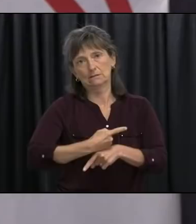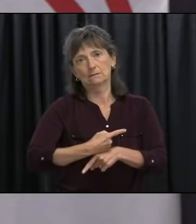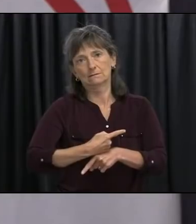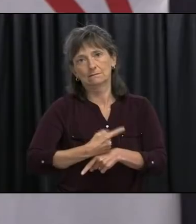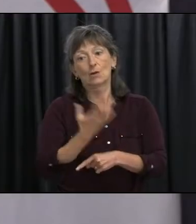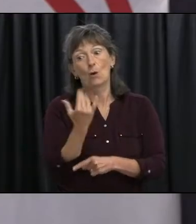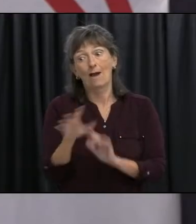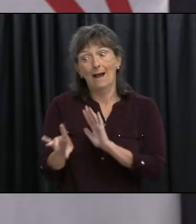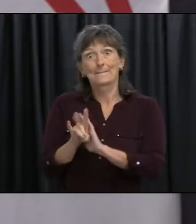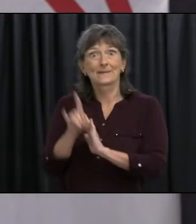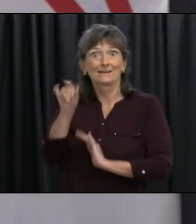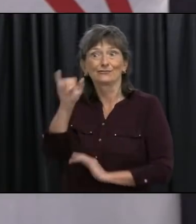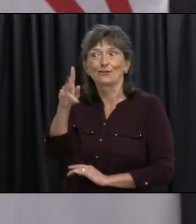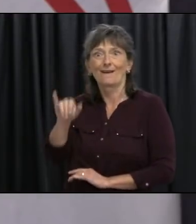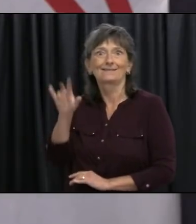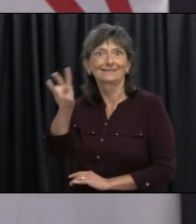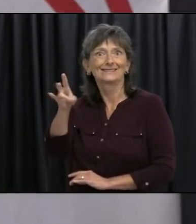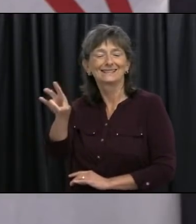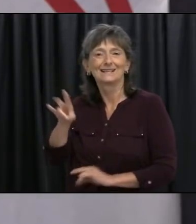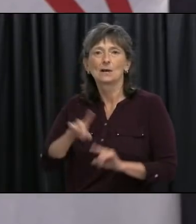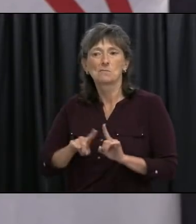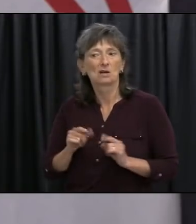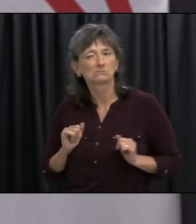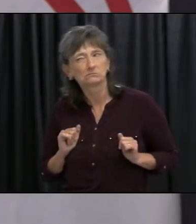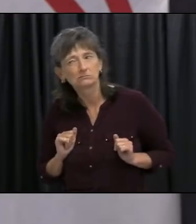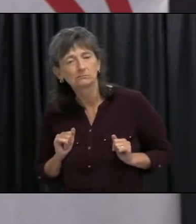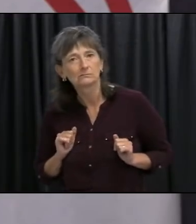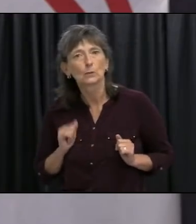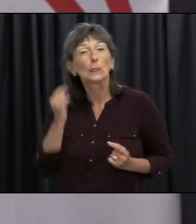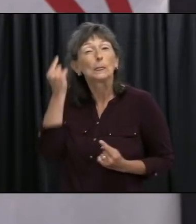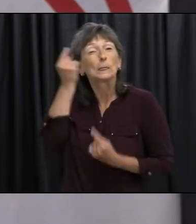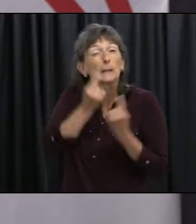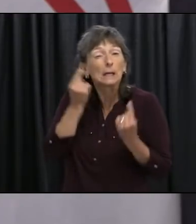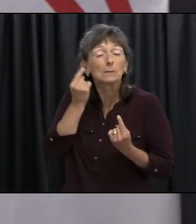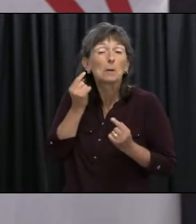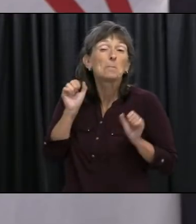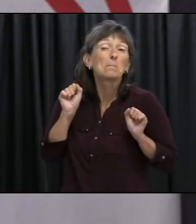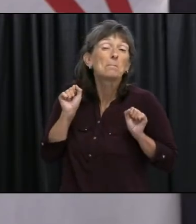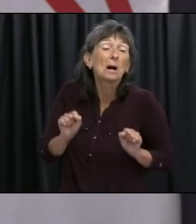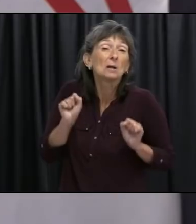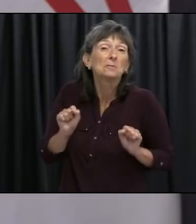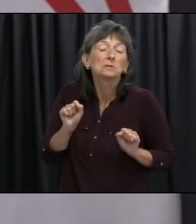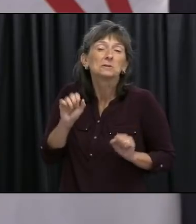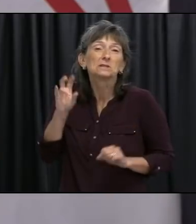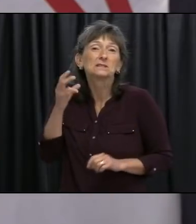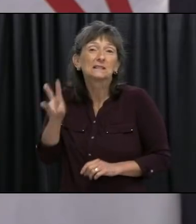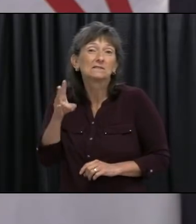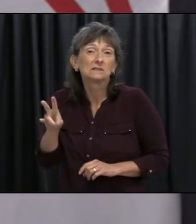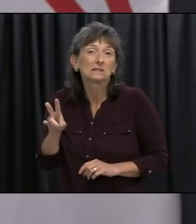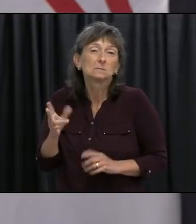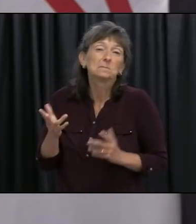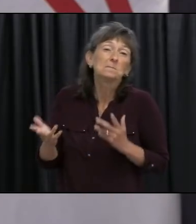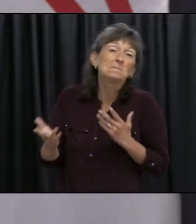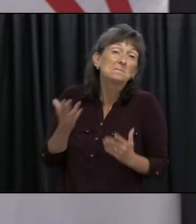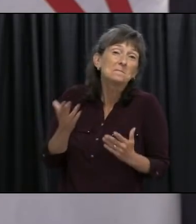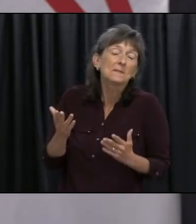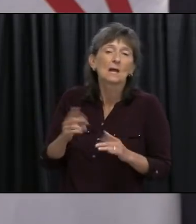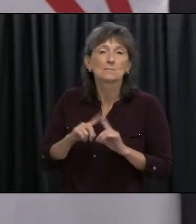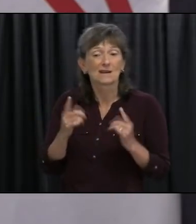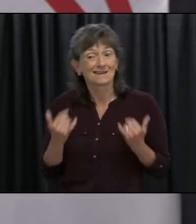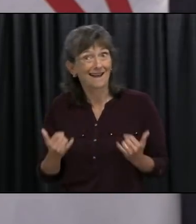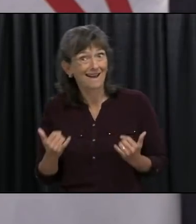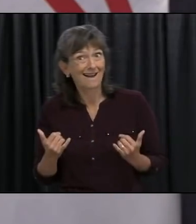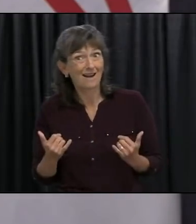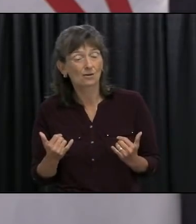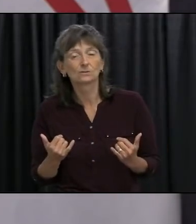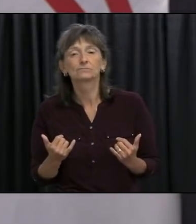as I just said, the earliest possible date to even consider further reopening travel within Canada. Now, same